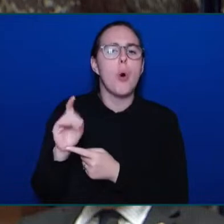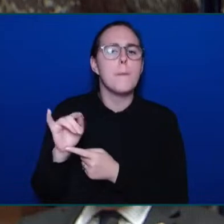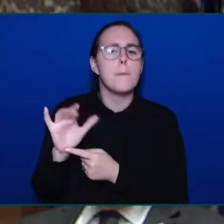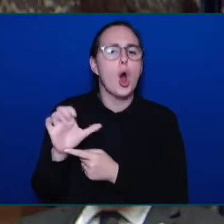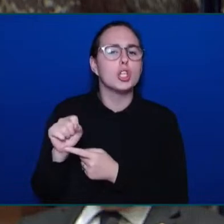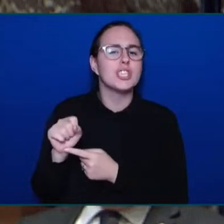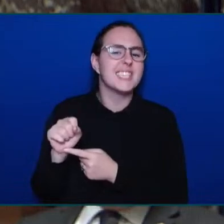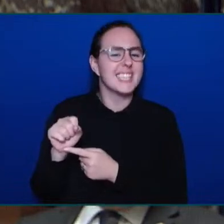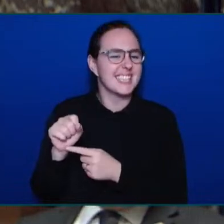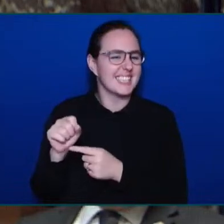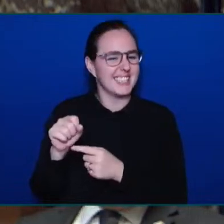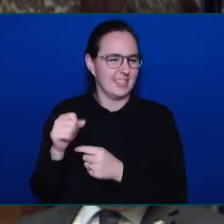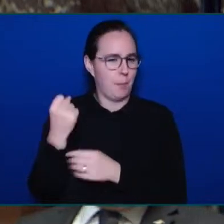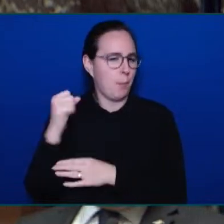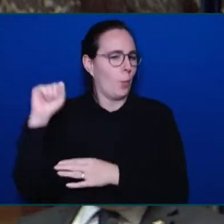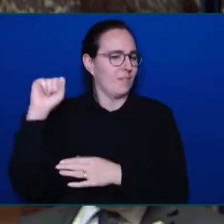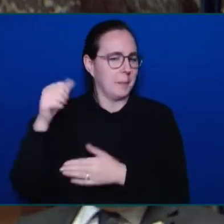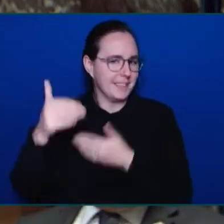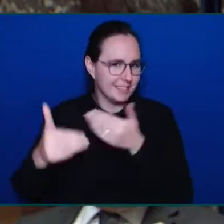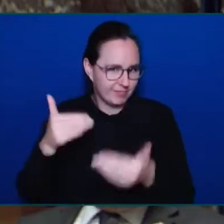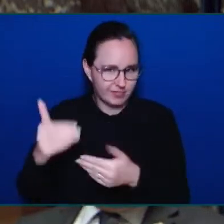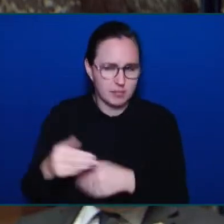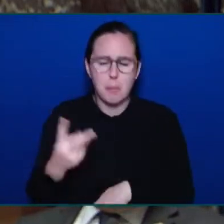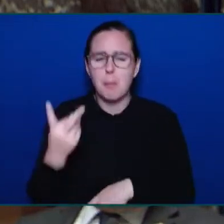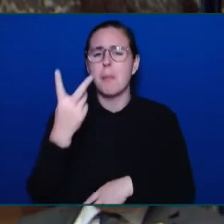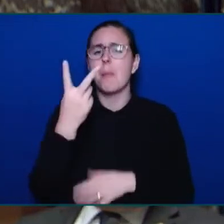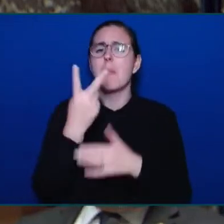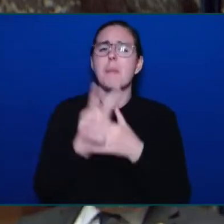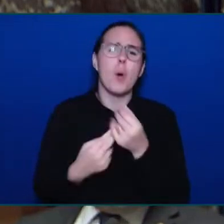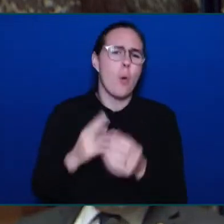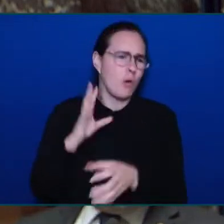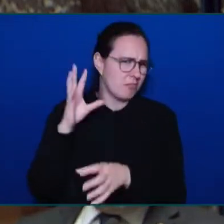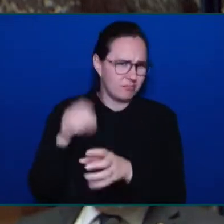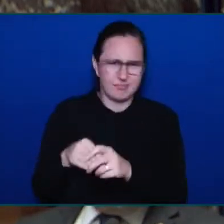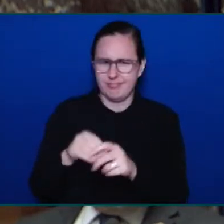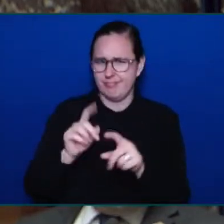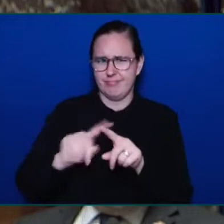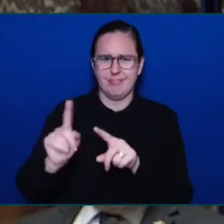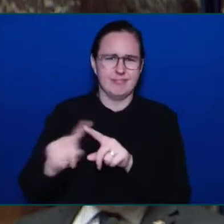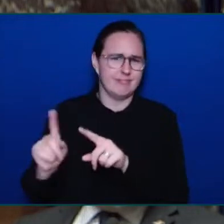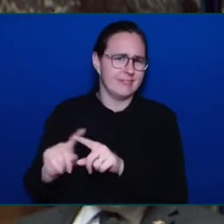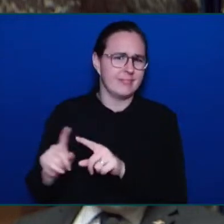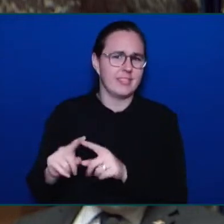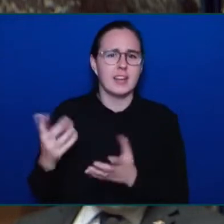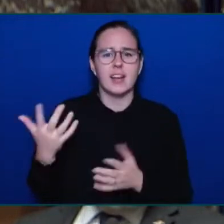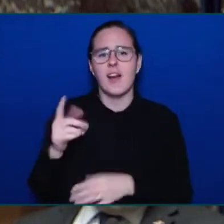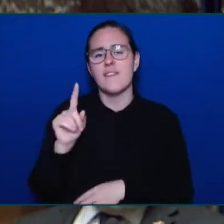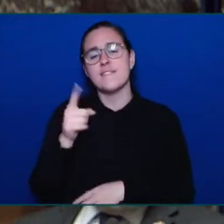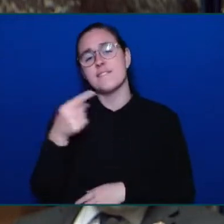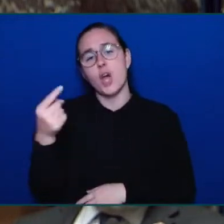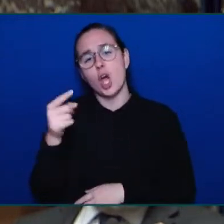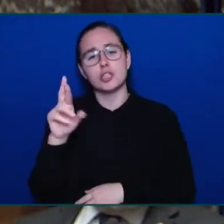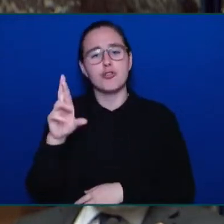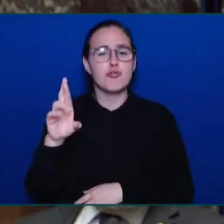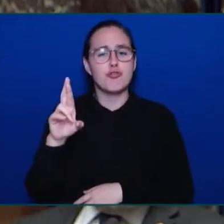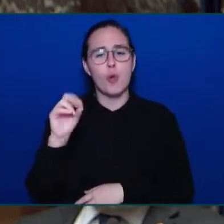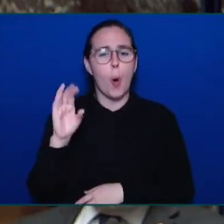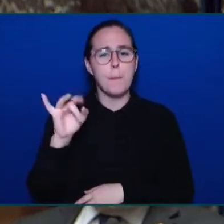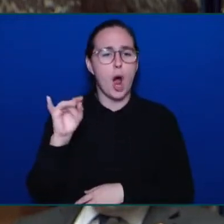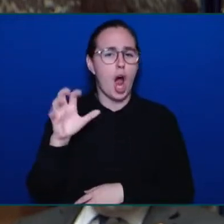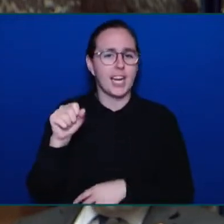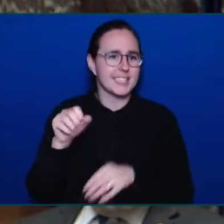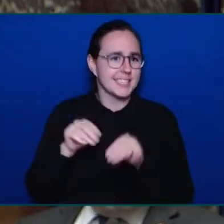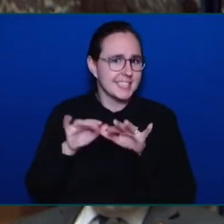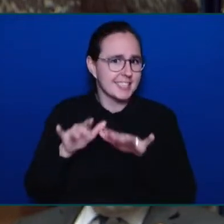and they were involved in all levels of FIRST robotics. Mr. Speaker, earlier this week, the member for Kelowna West highlighted